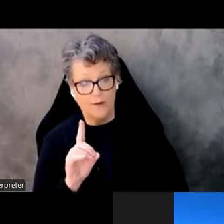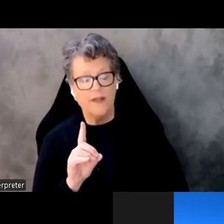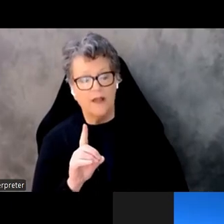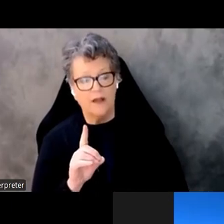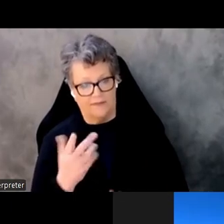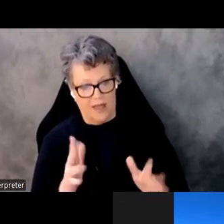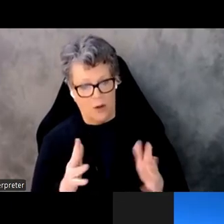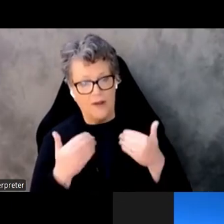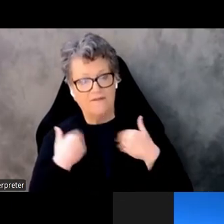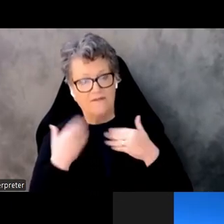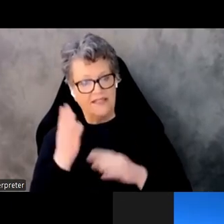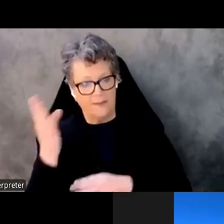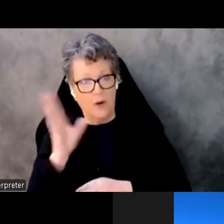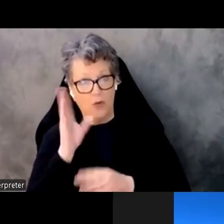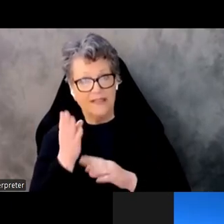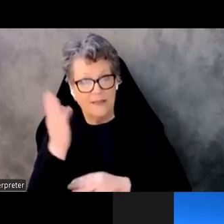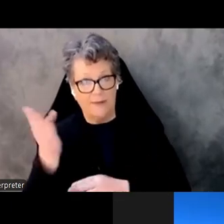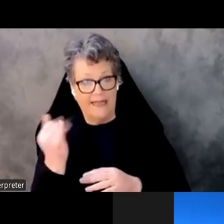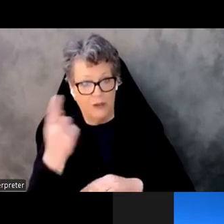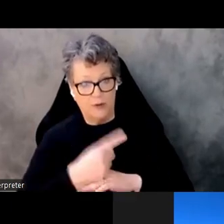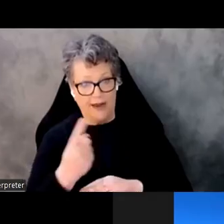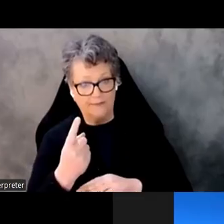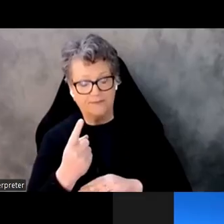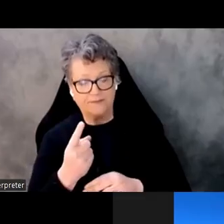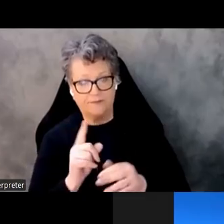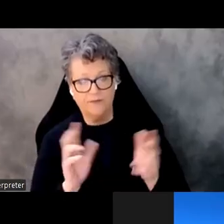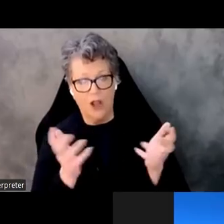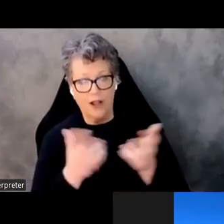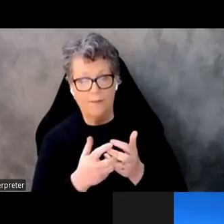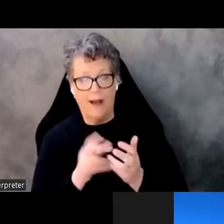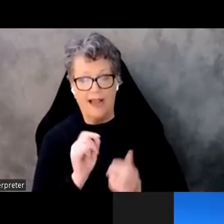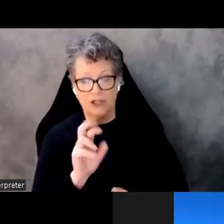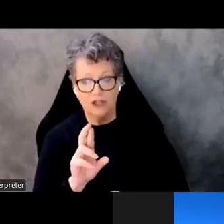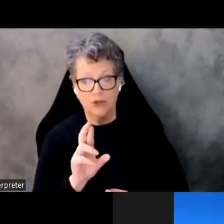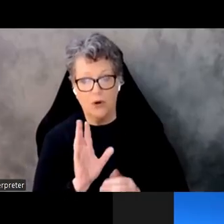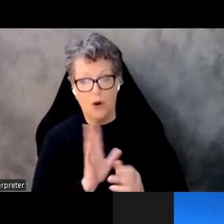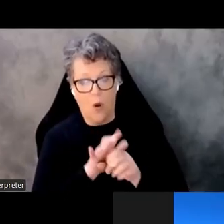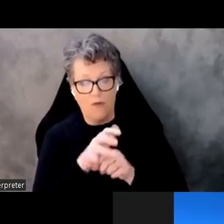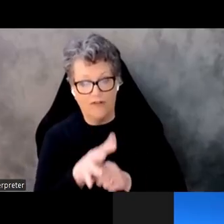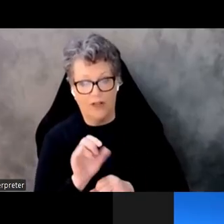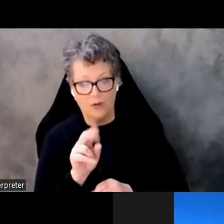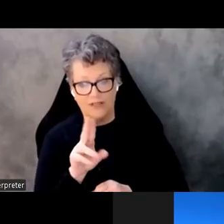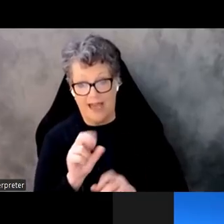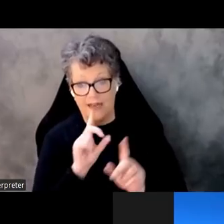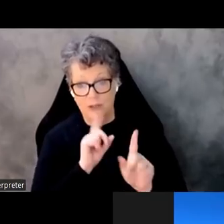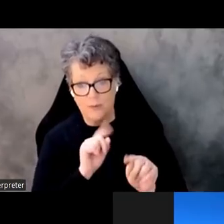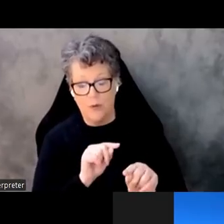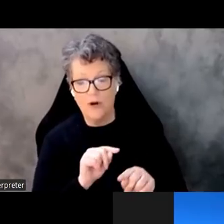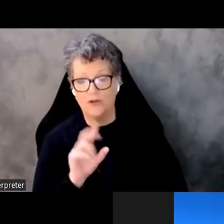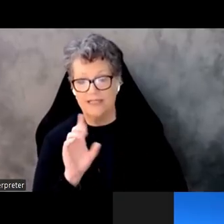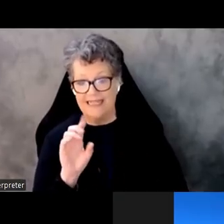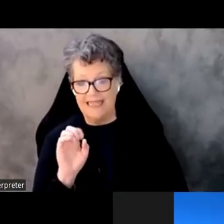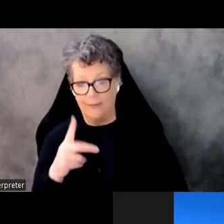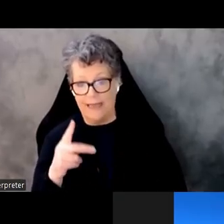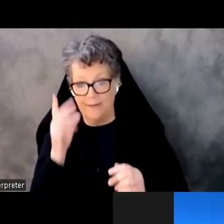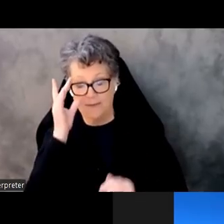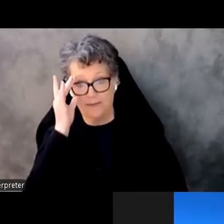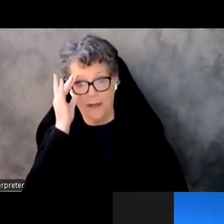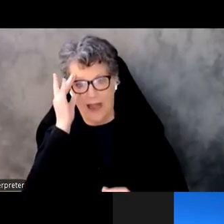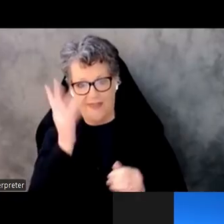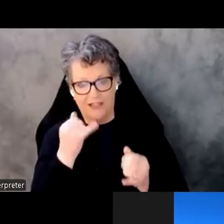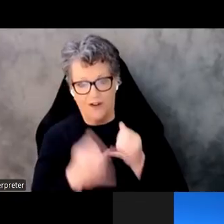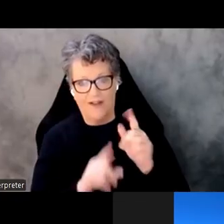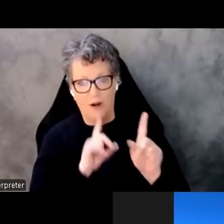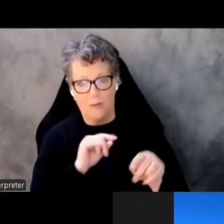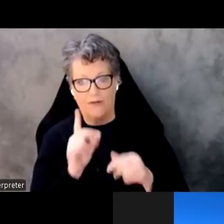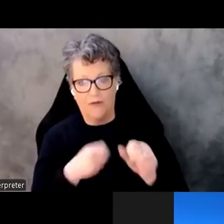have submitted or will be submitting today our combined sewer overflow status report, which goes into DEP, and that is our final report